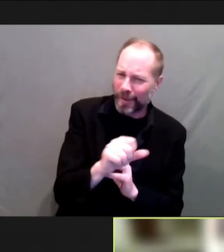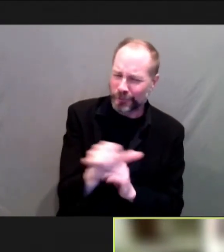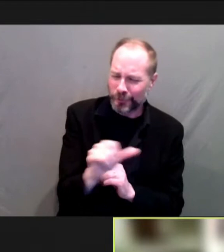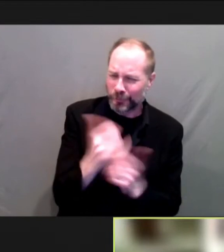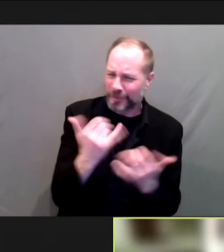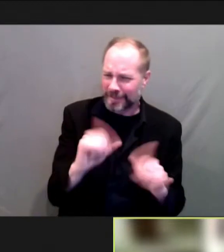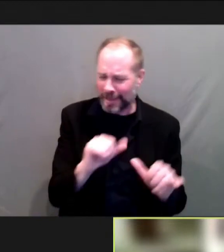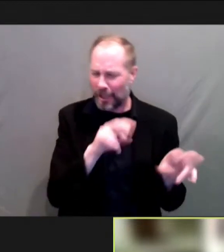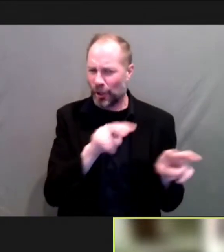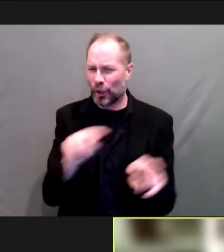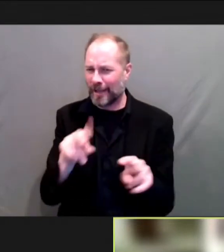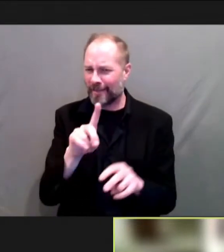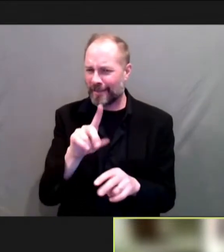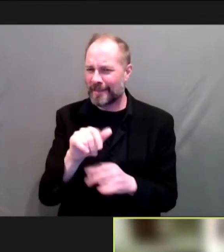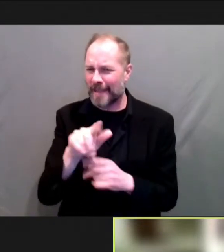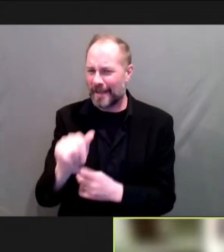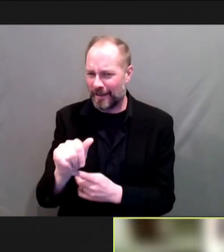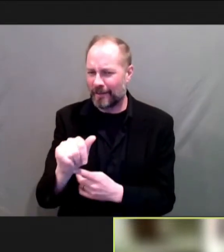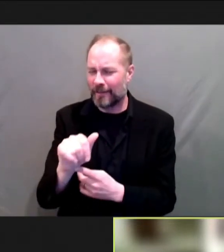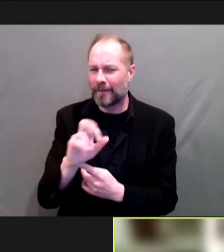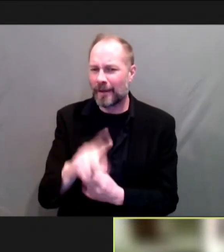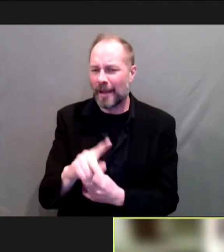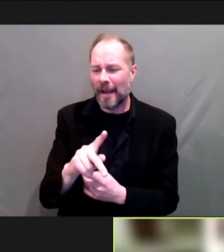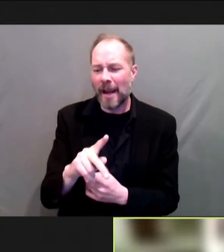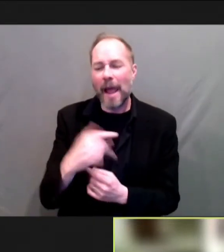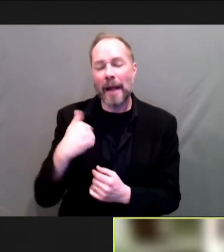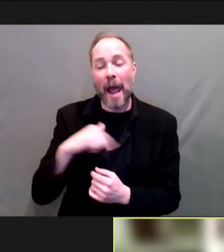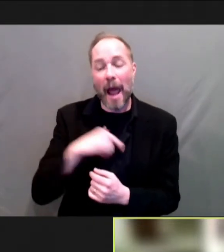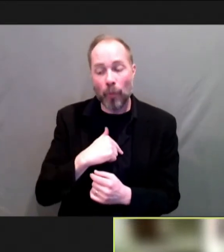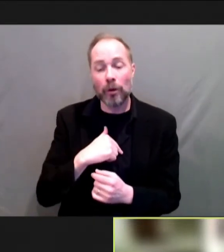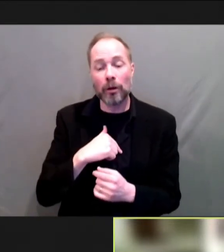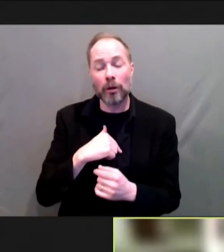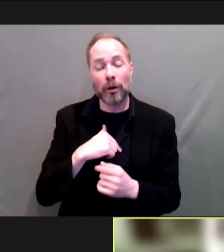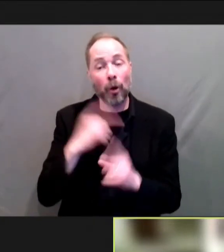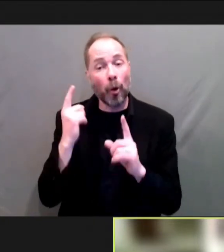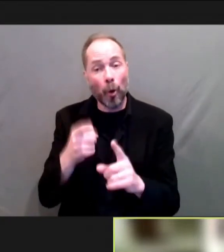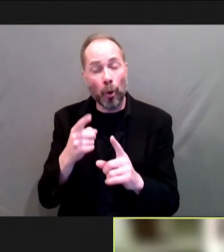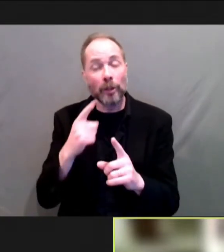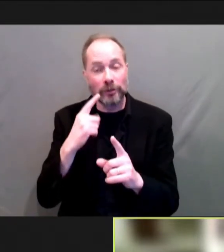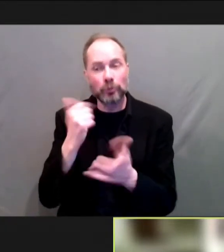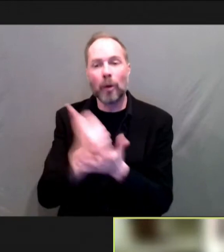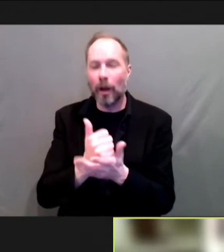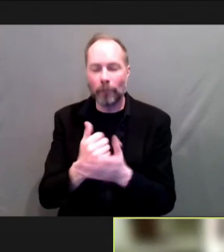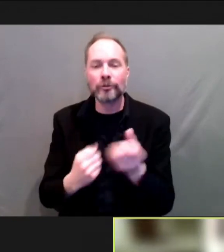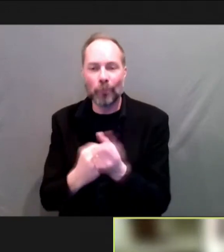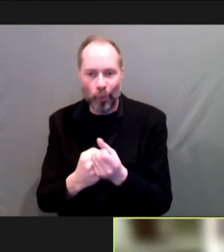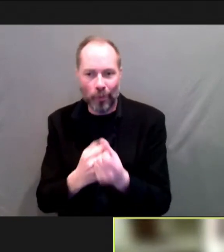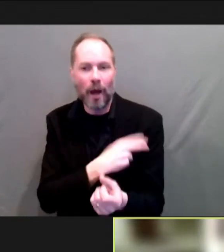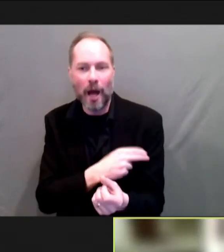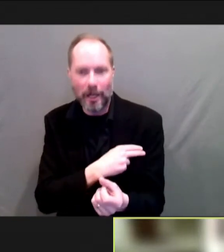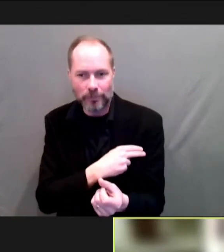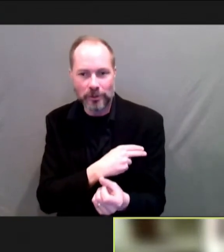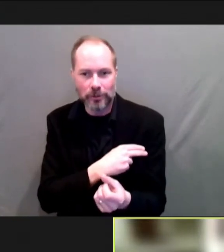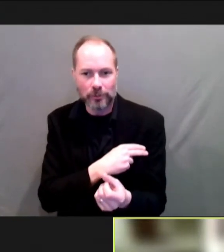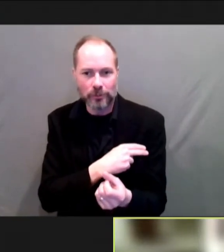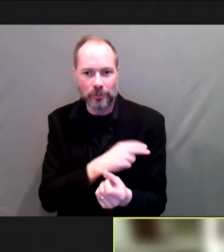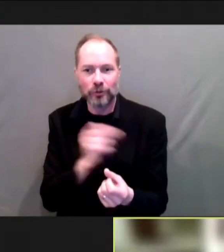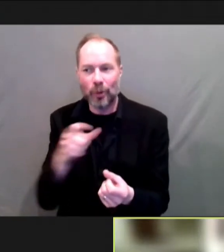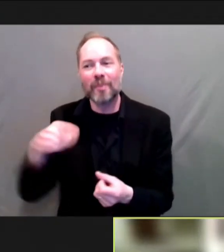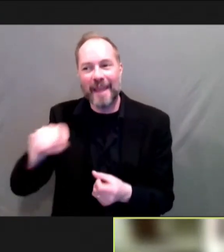doing are helping to support hospitals so that they can manage whatever may be coming.